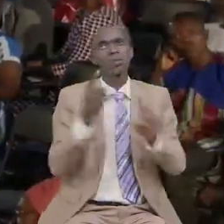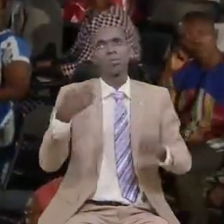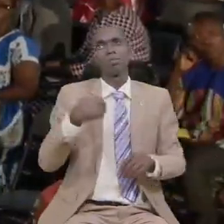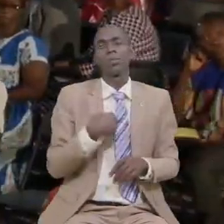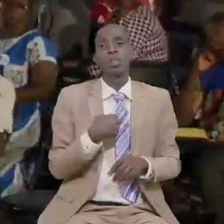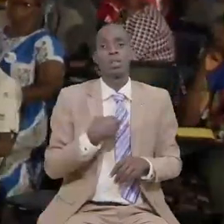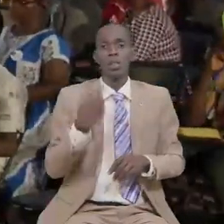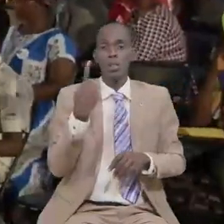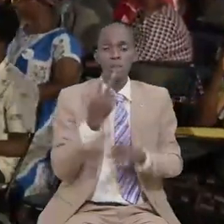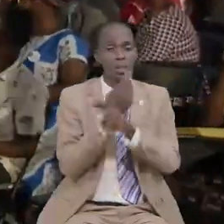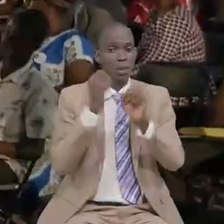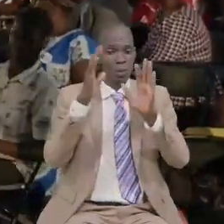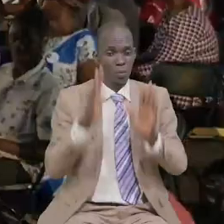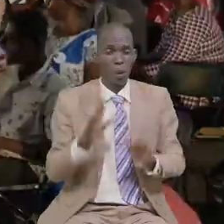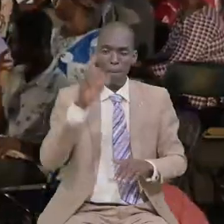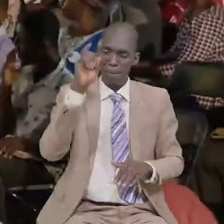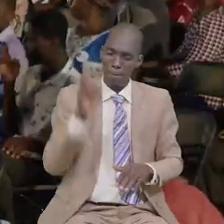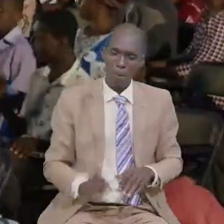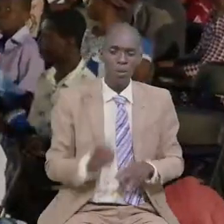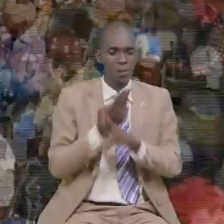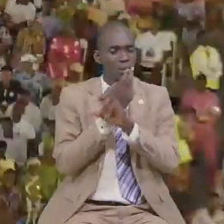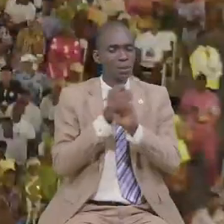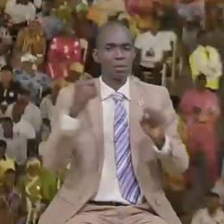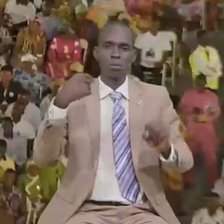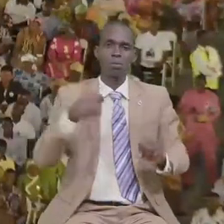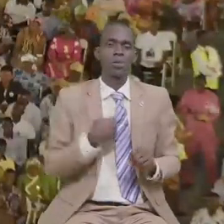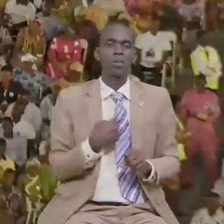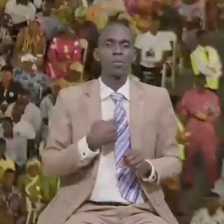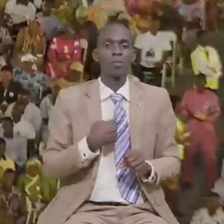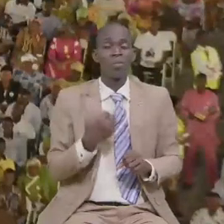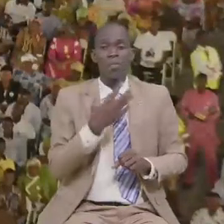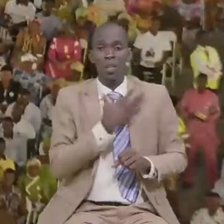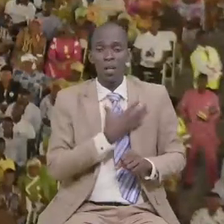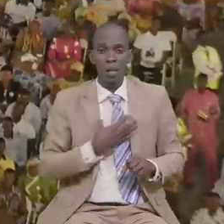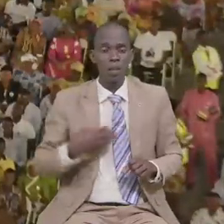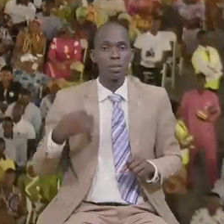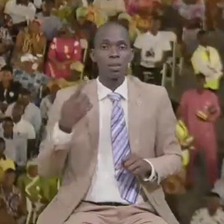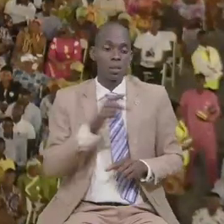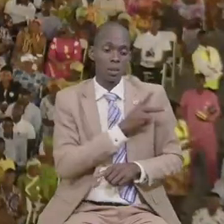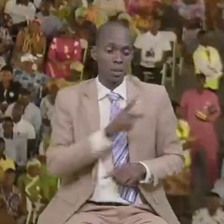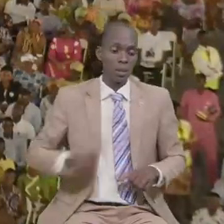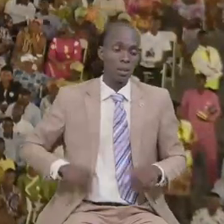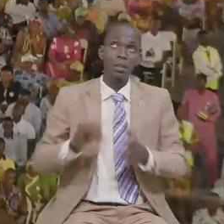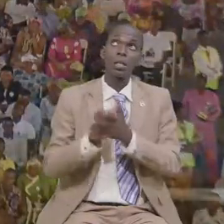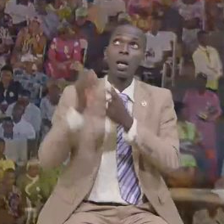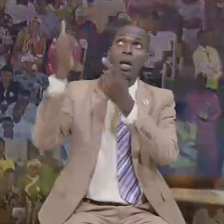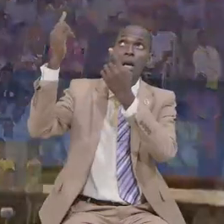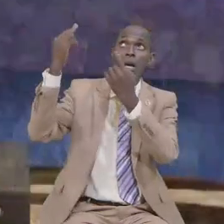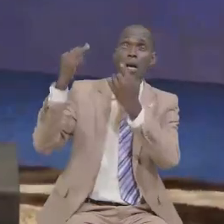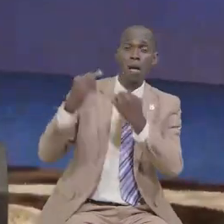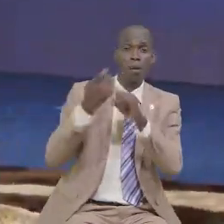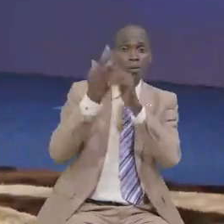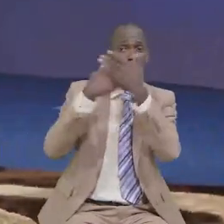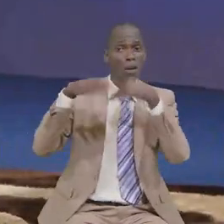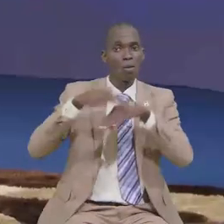The Redeemer must redeem me. And the King that came from heaven must drop